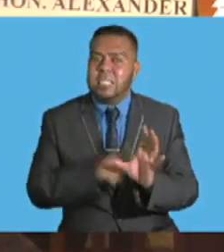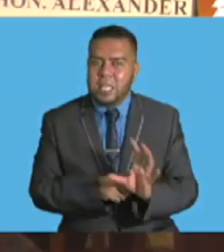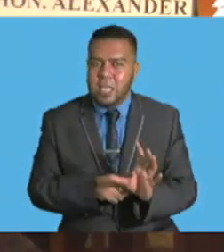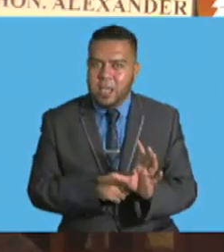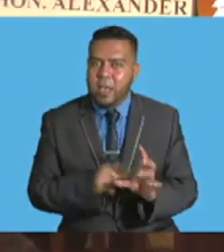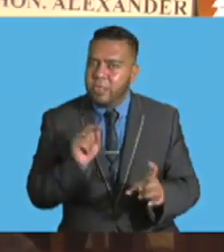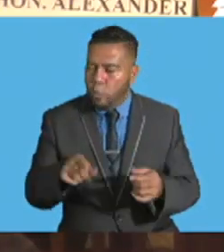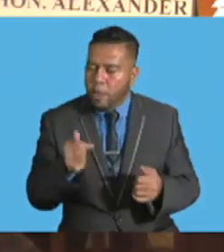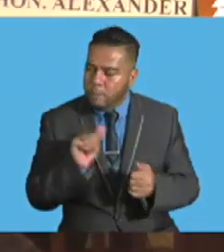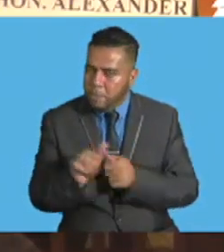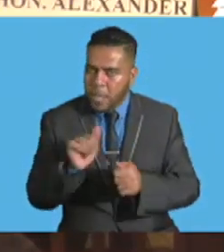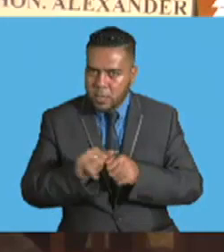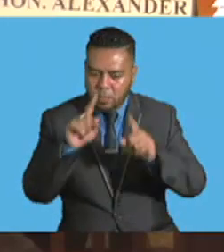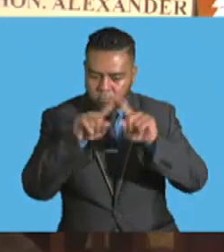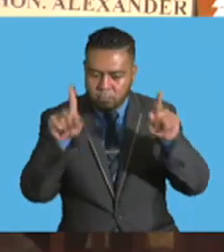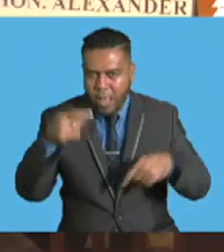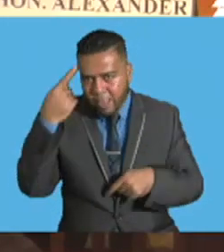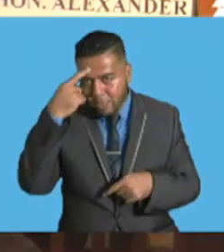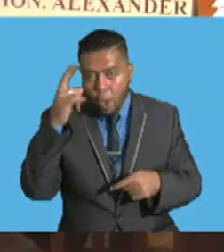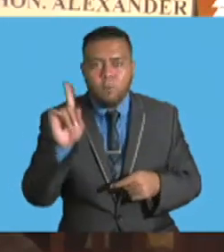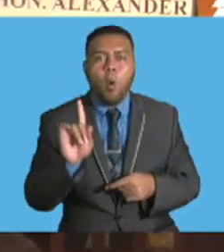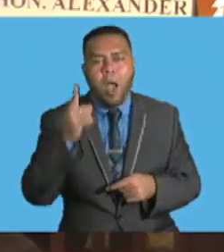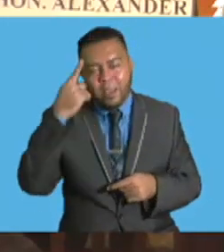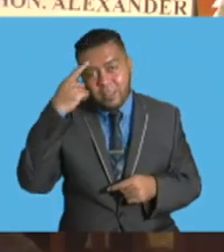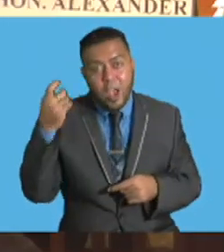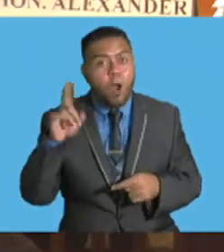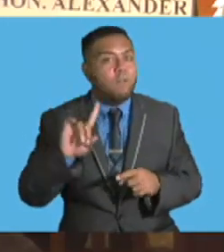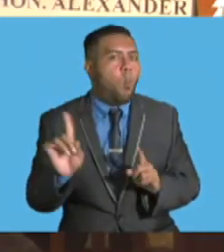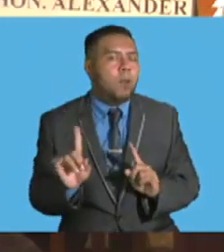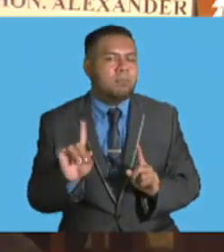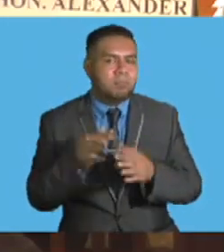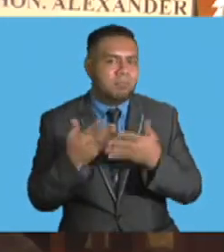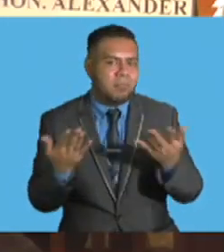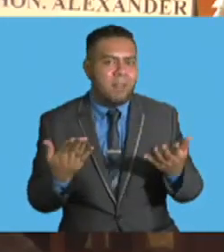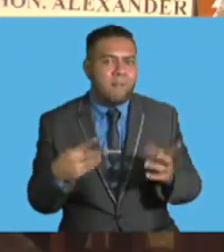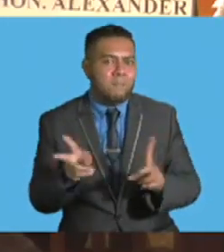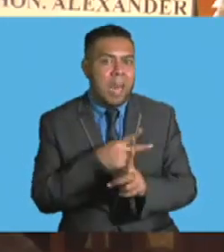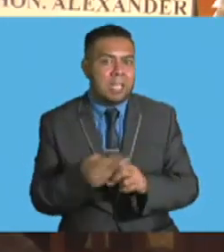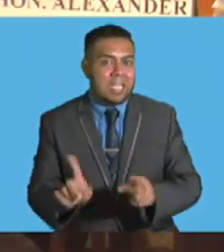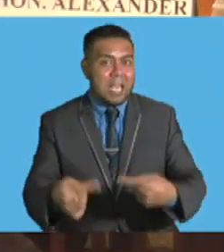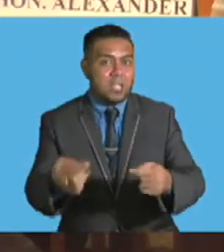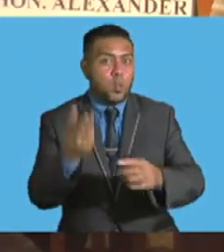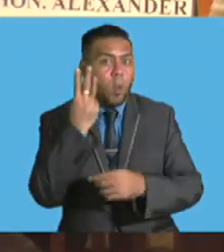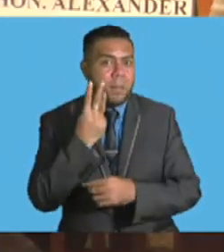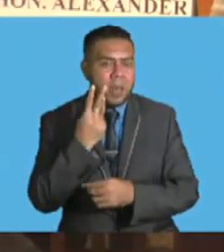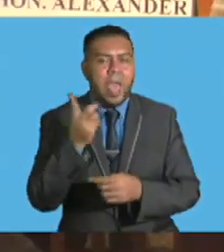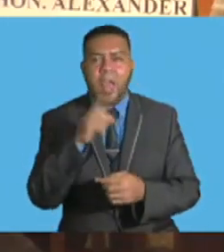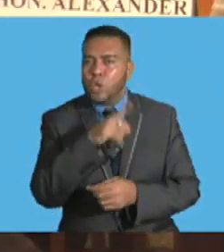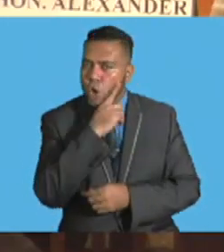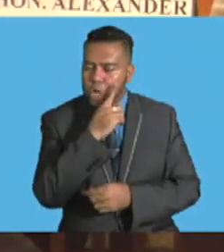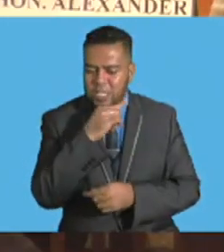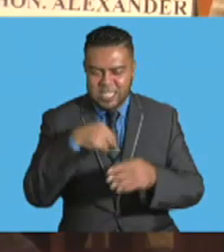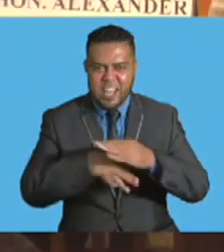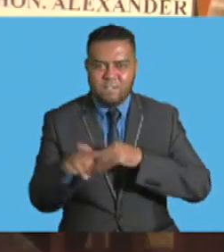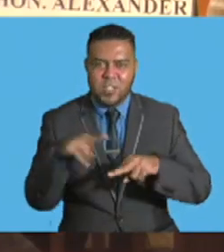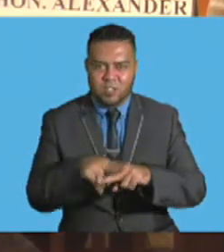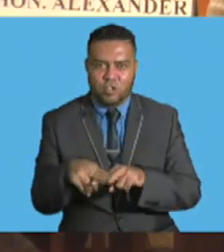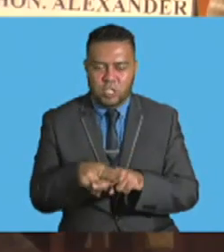will give us a better picture of the landscape relating to violence against women and girls in